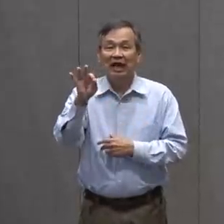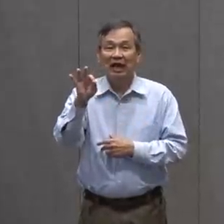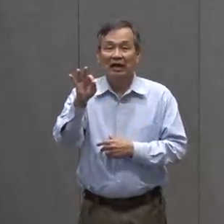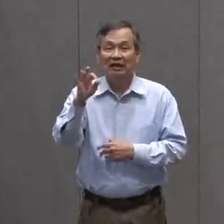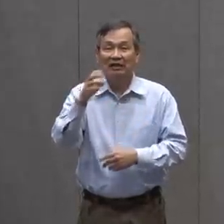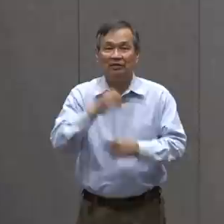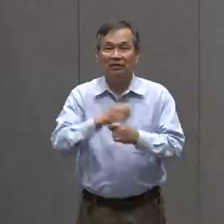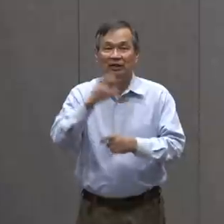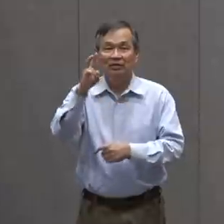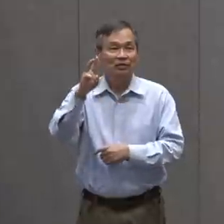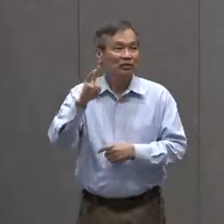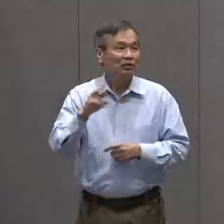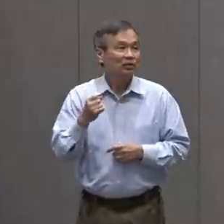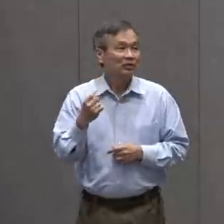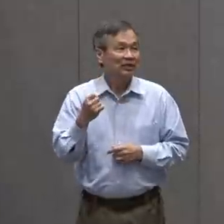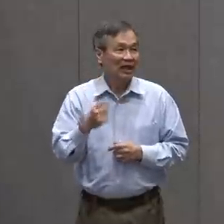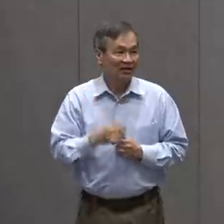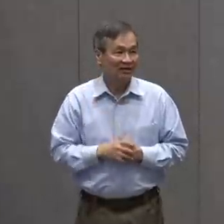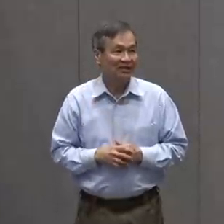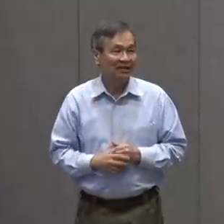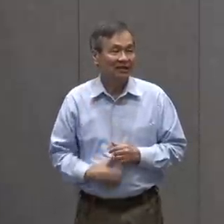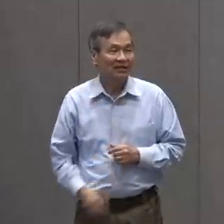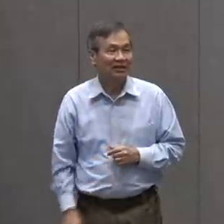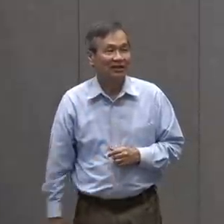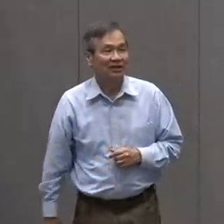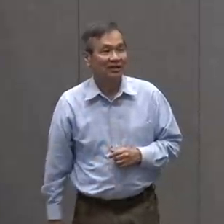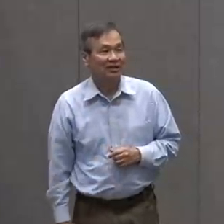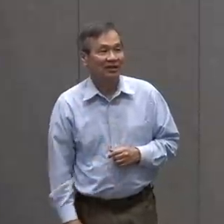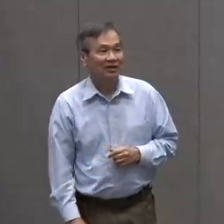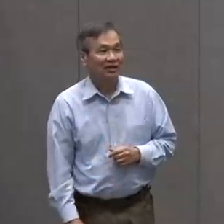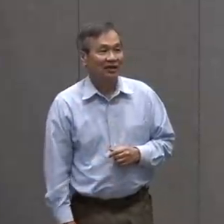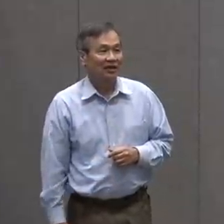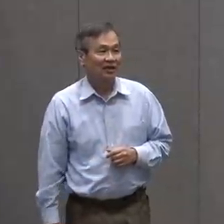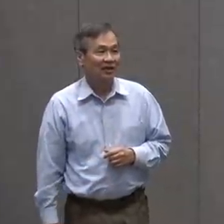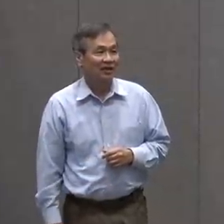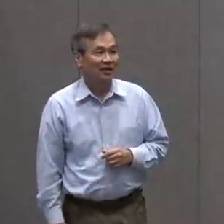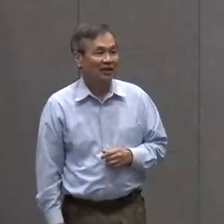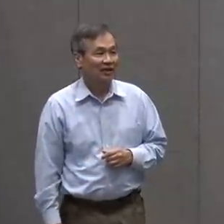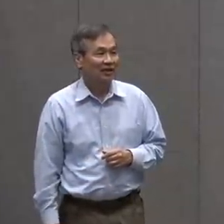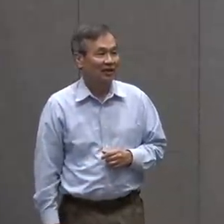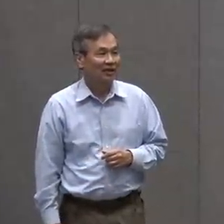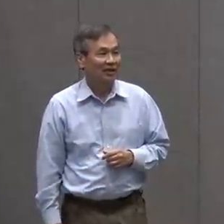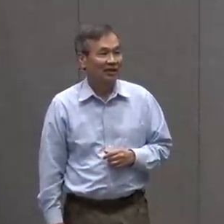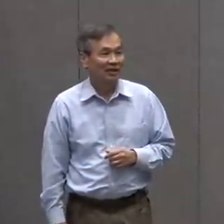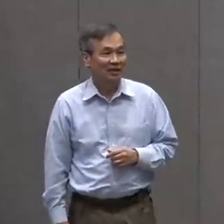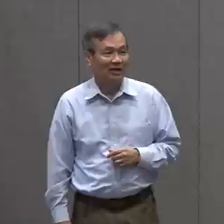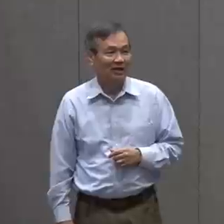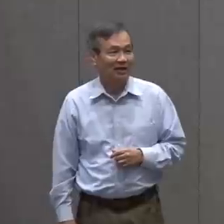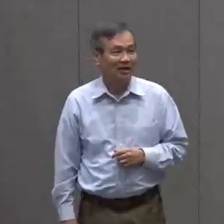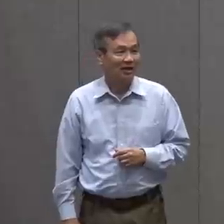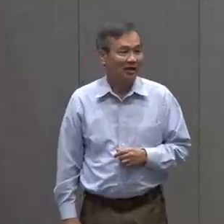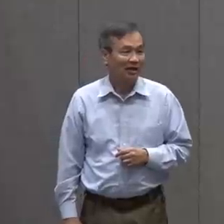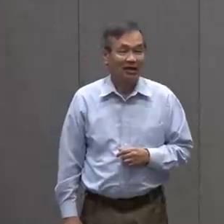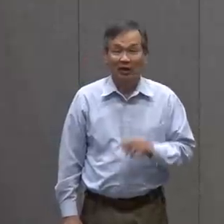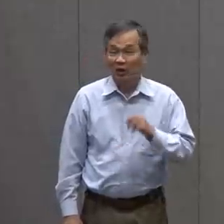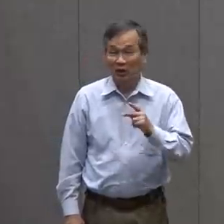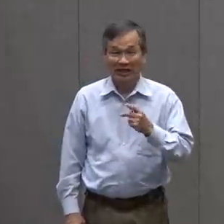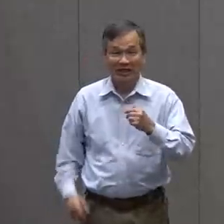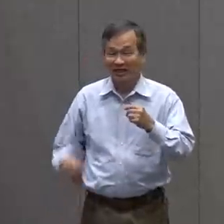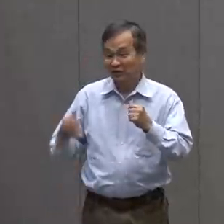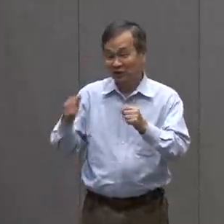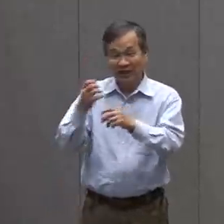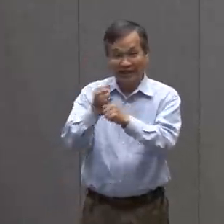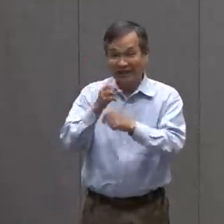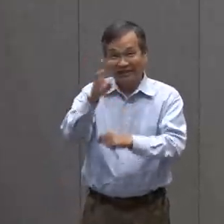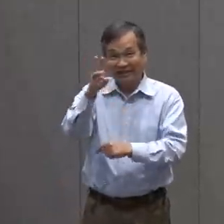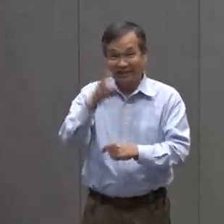9 plus 2 is 11. Okay. Do-do-do-do. She's ahead. I gotta get the six somehow.